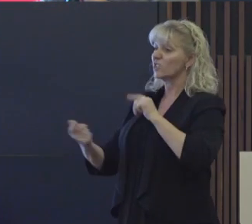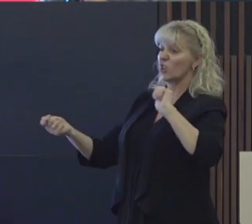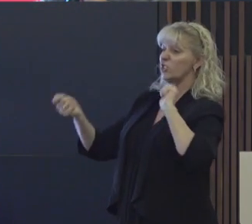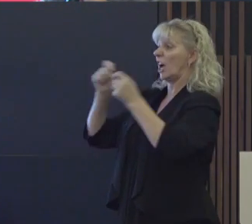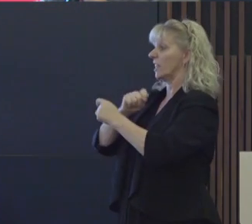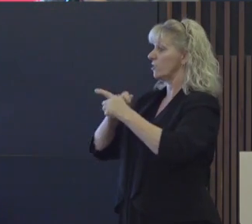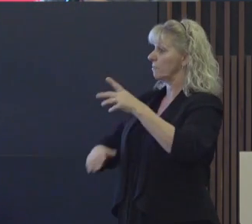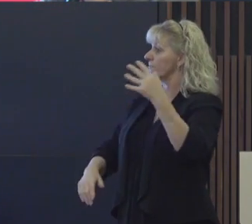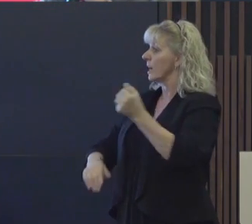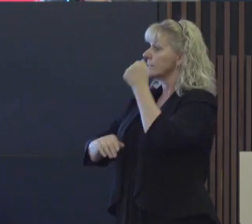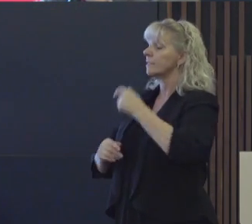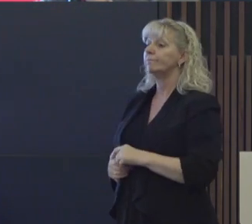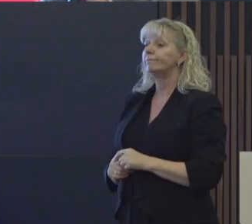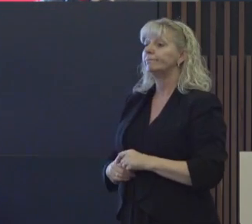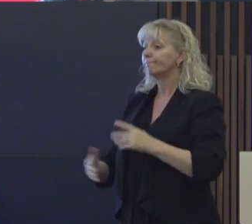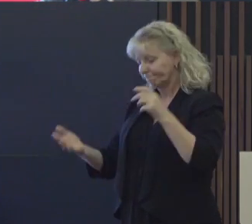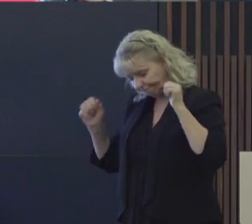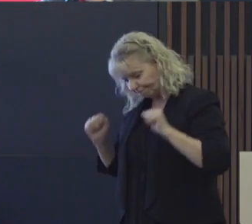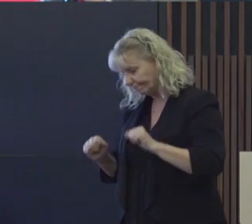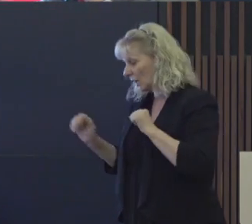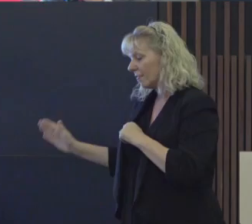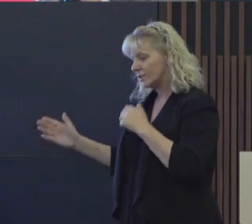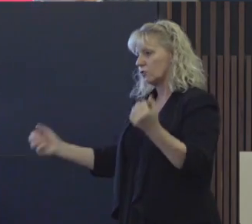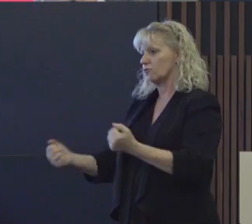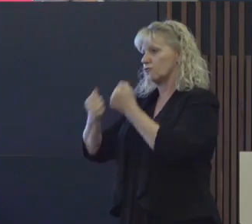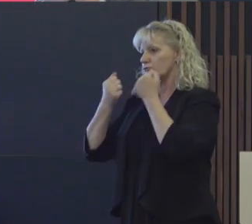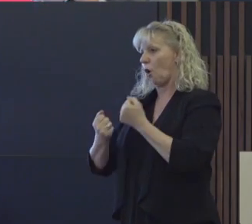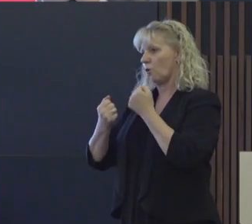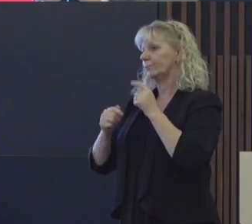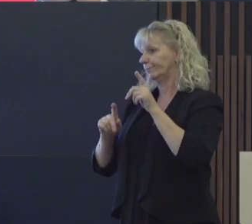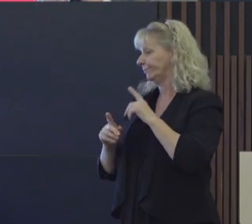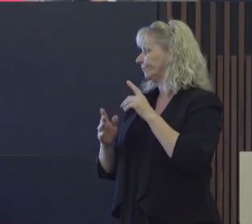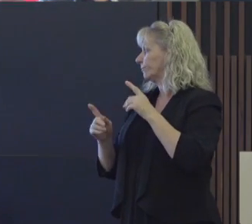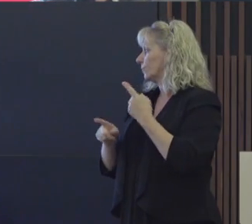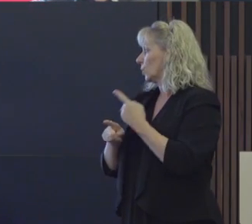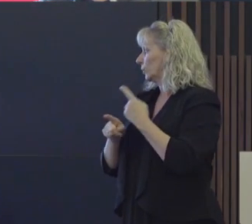we've got to make that change. I think that's a really strong call, and absolutely.